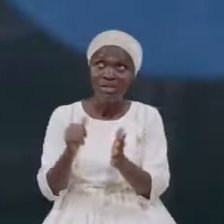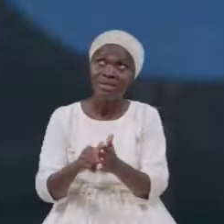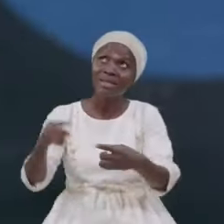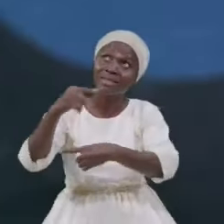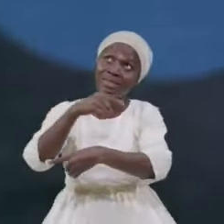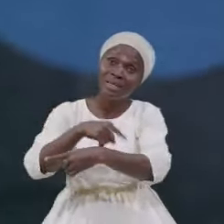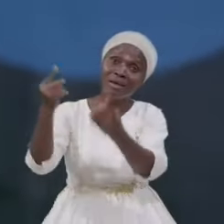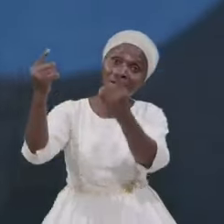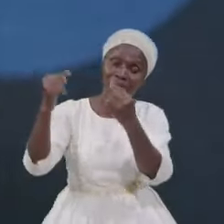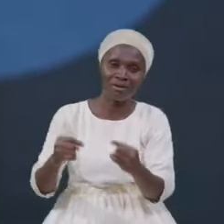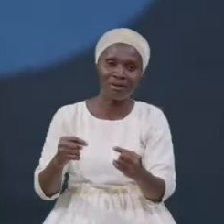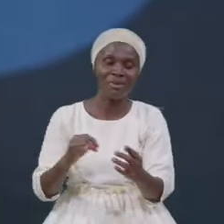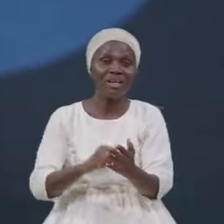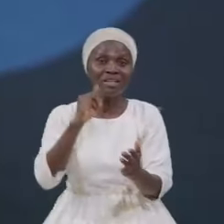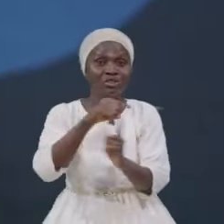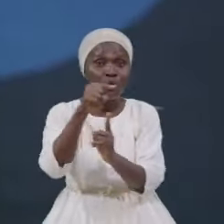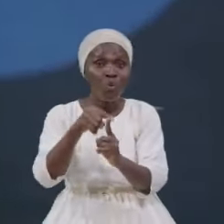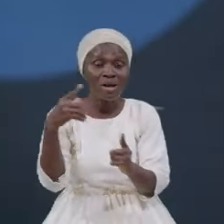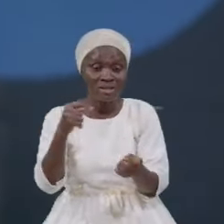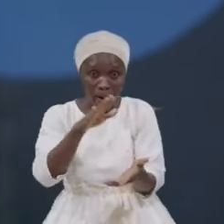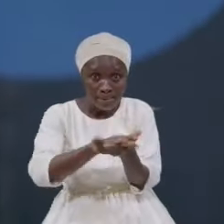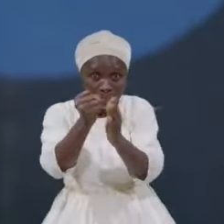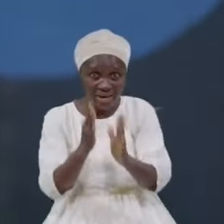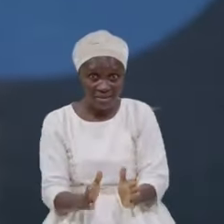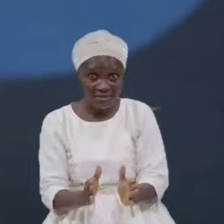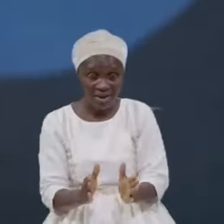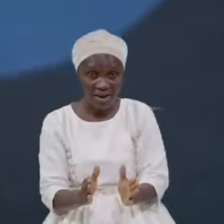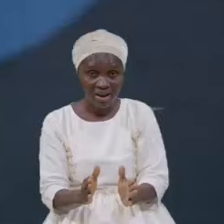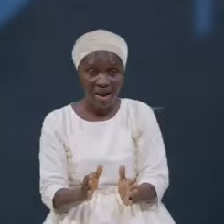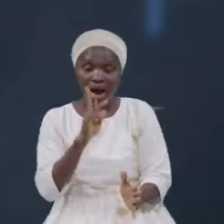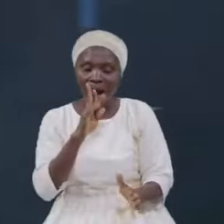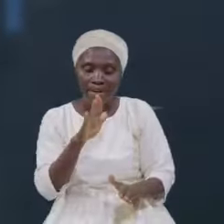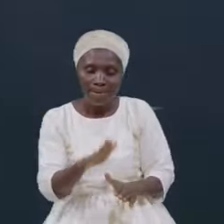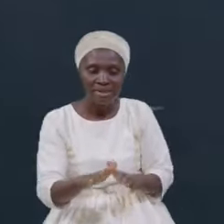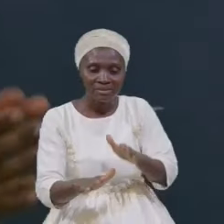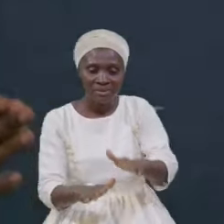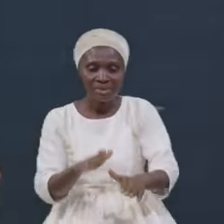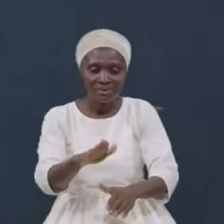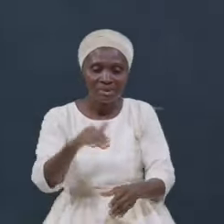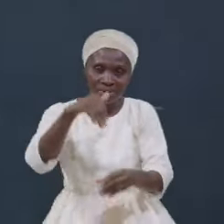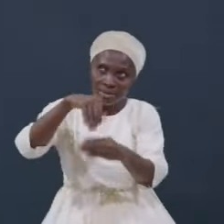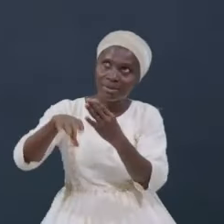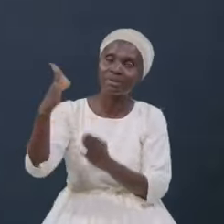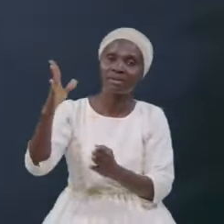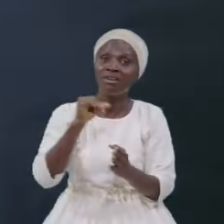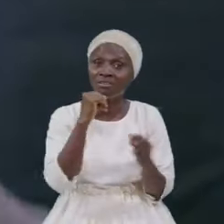marching in, not when sinners are marching in. They'll not march in. They'll not be there. Not when backsliders are marching